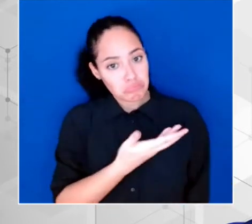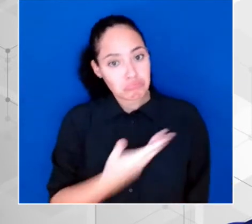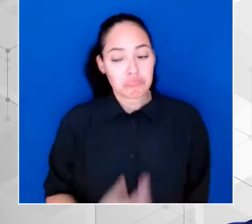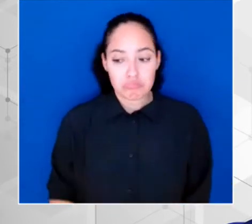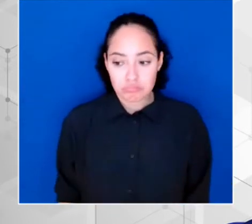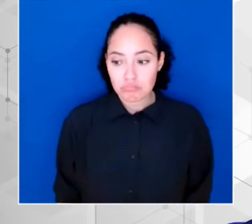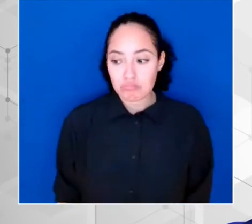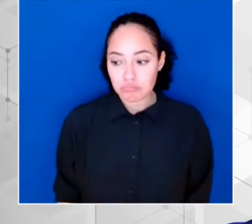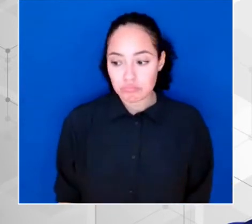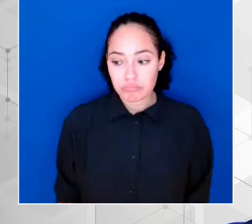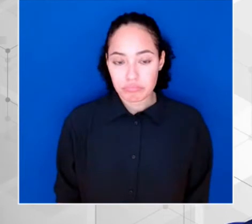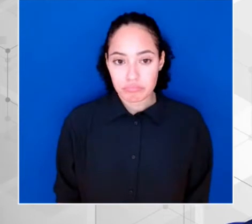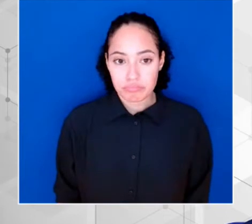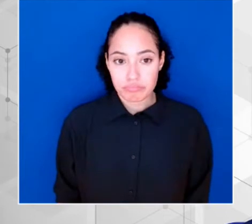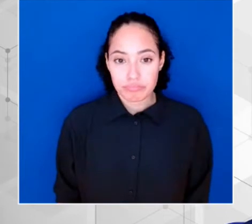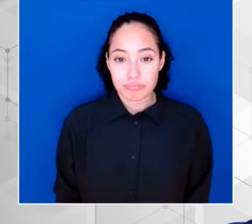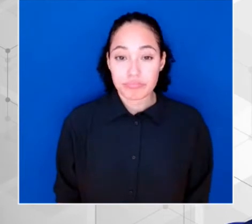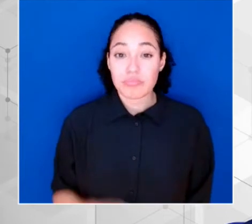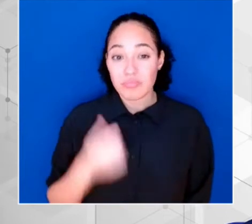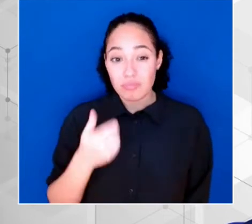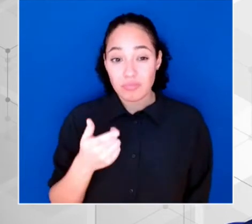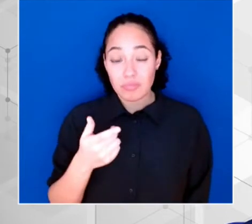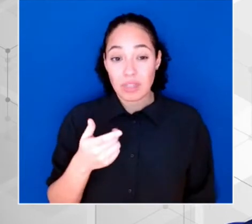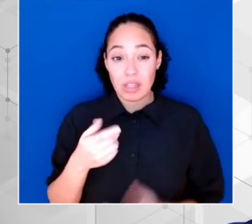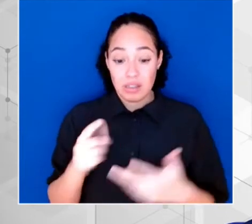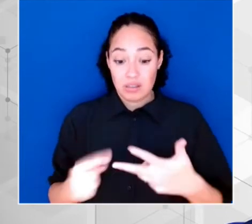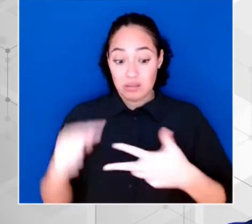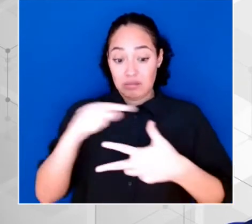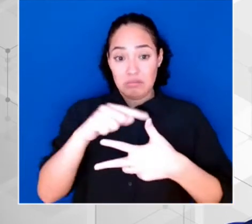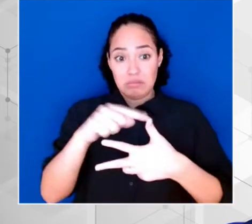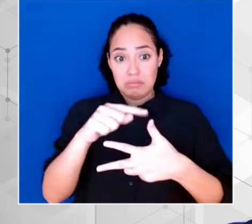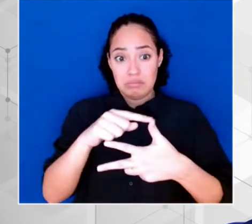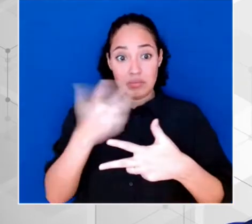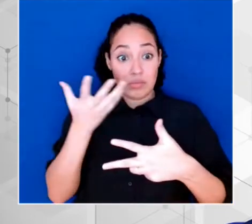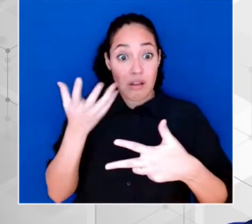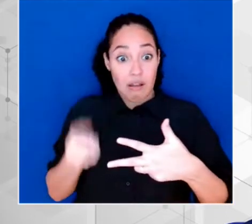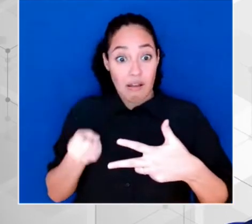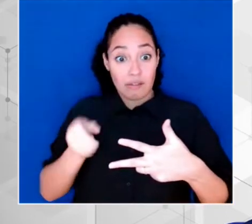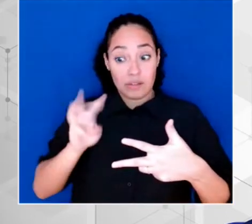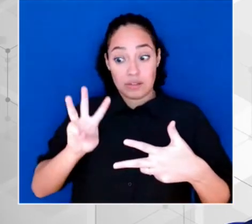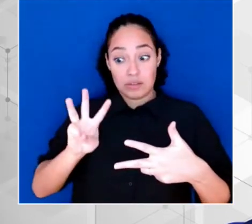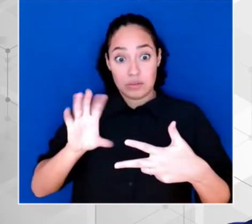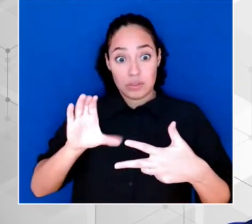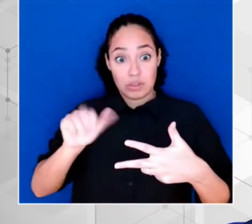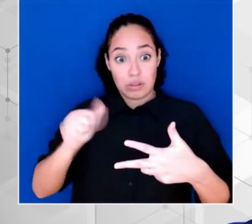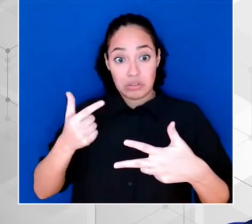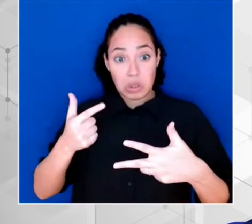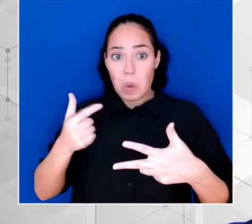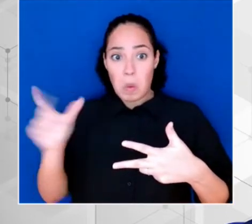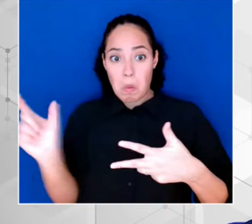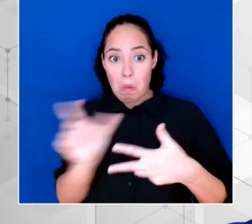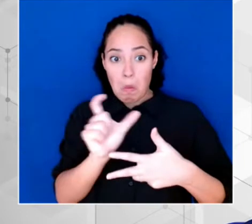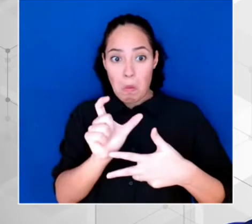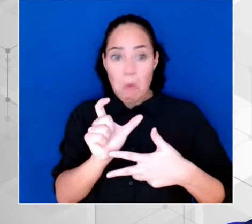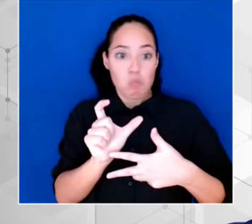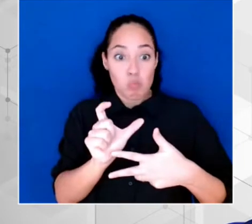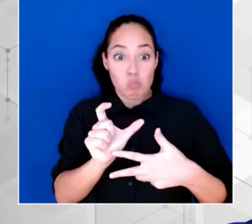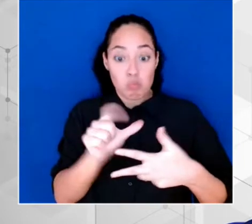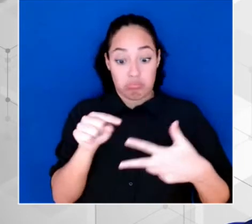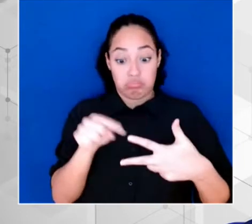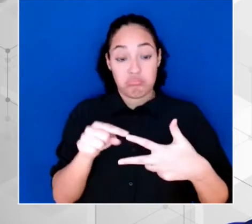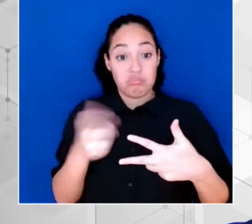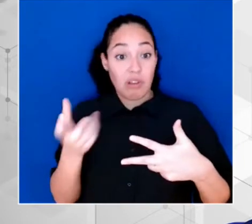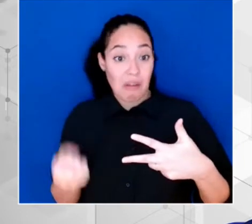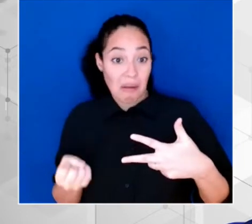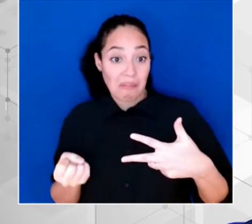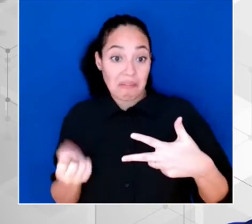do our homework and look for the issue and how to solve it. And as well, you don't have to use any server or